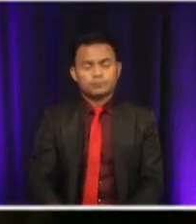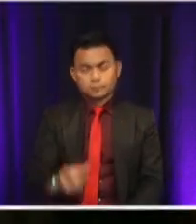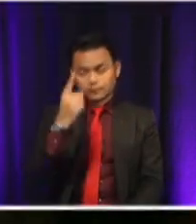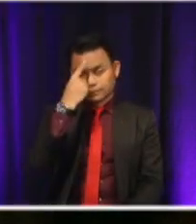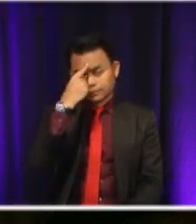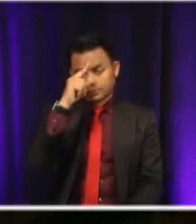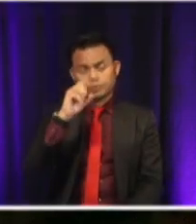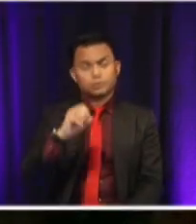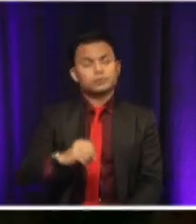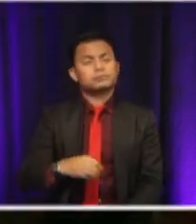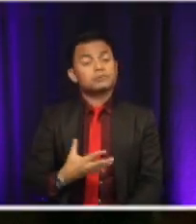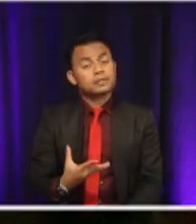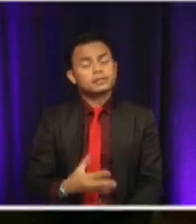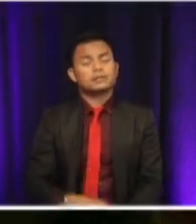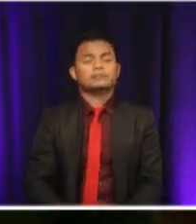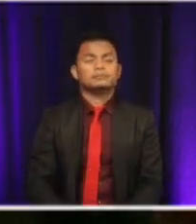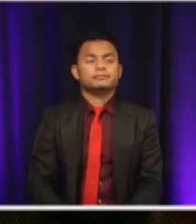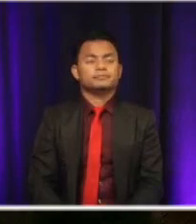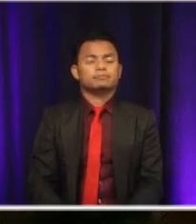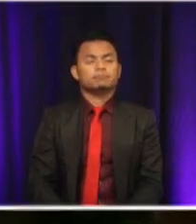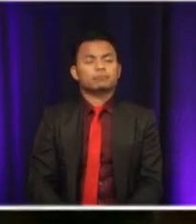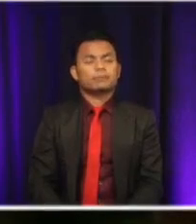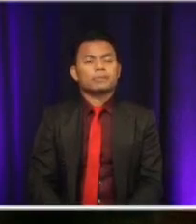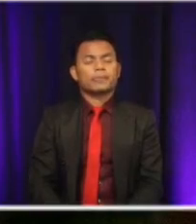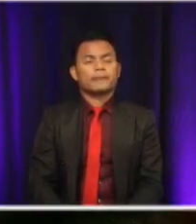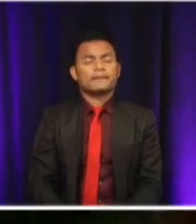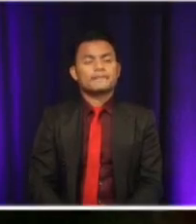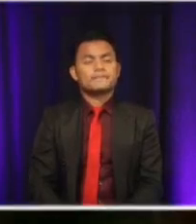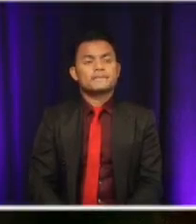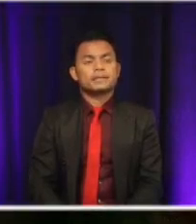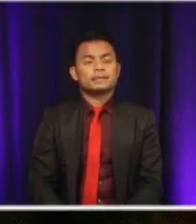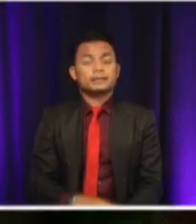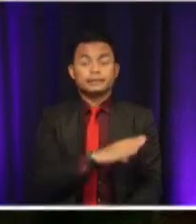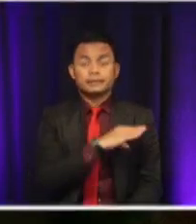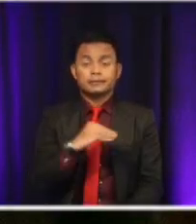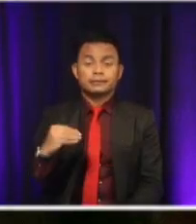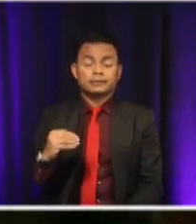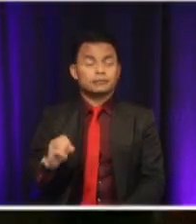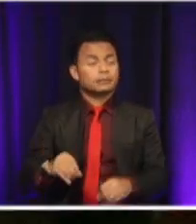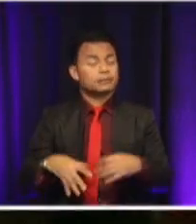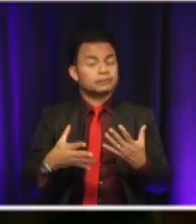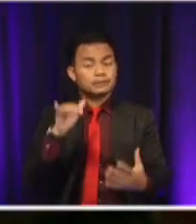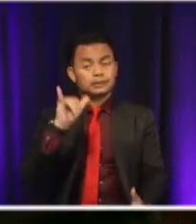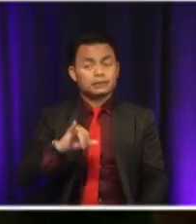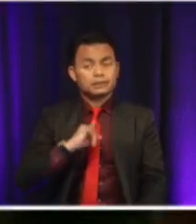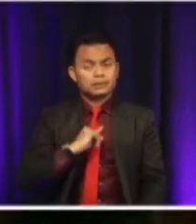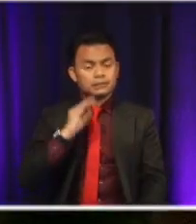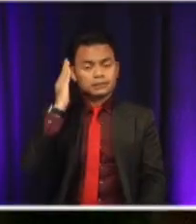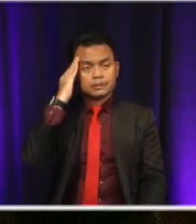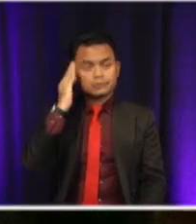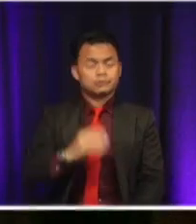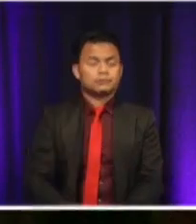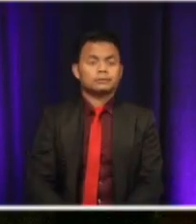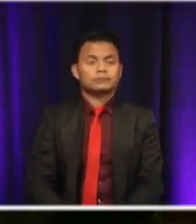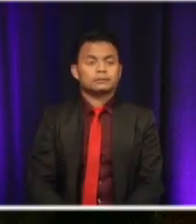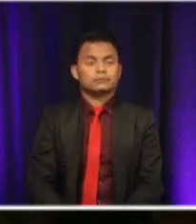I mentioned, to impress What you know. all right, the examiner on how much I know. Likewise, with a B